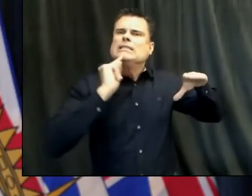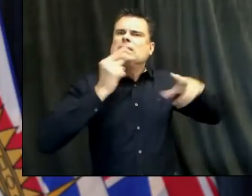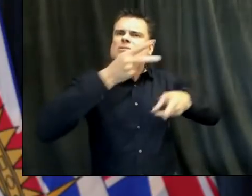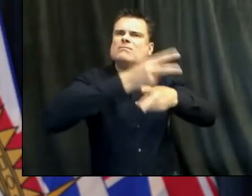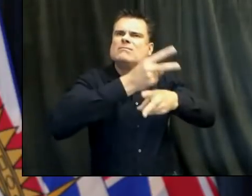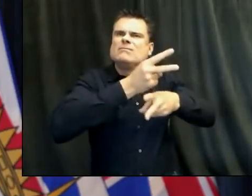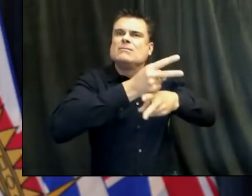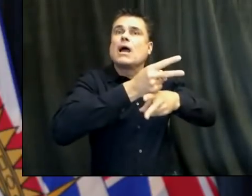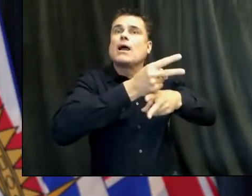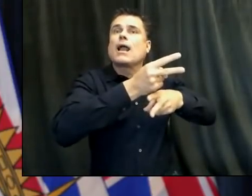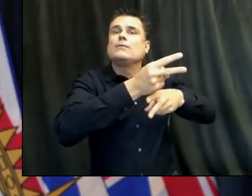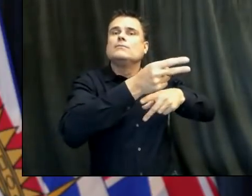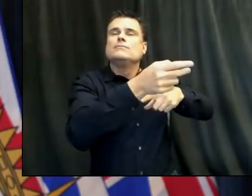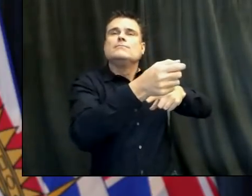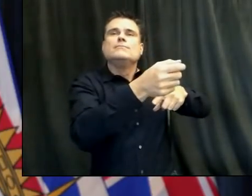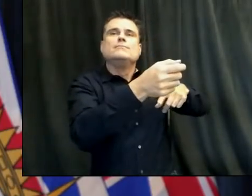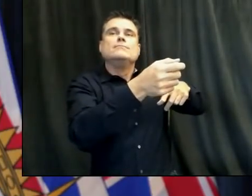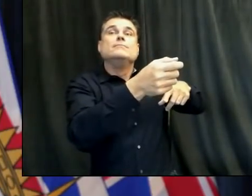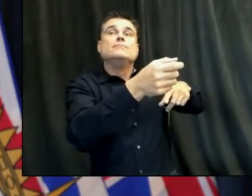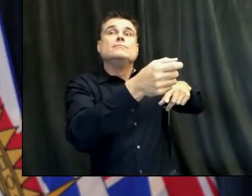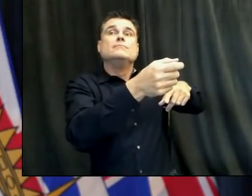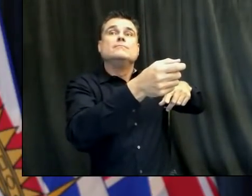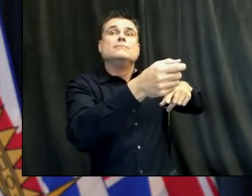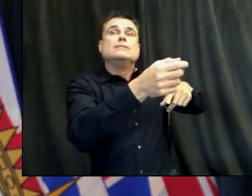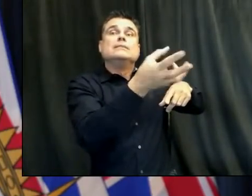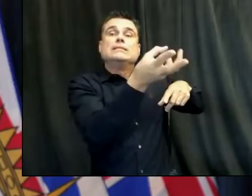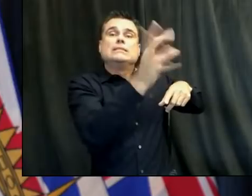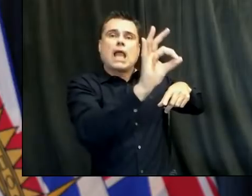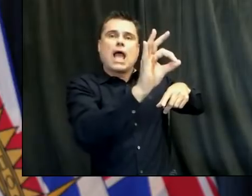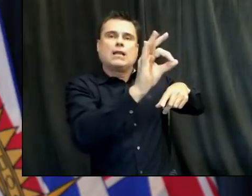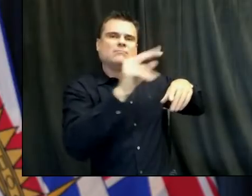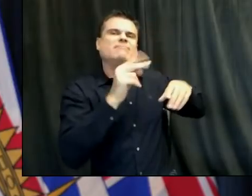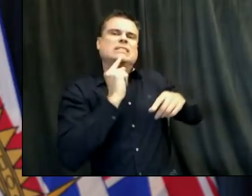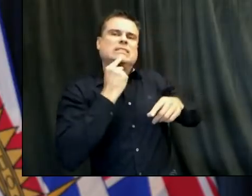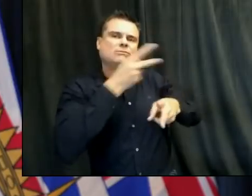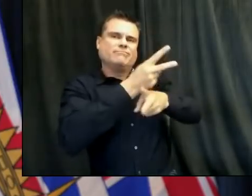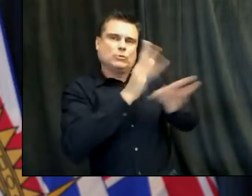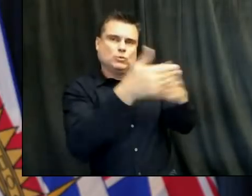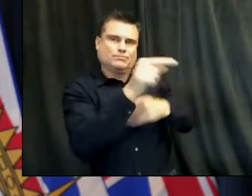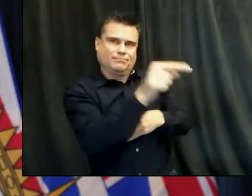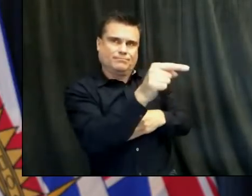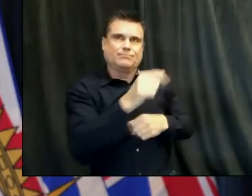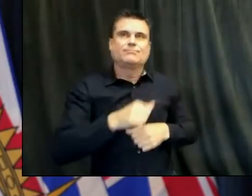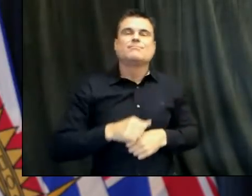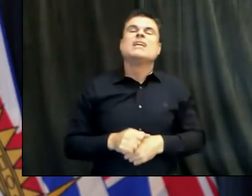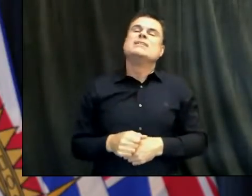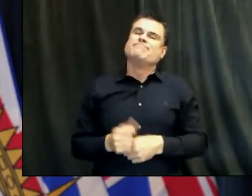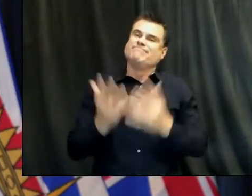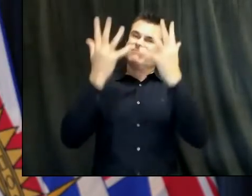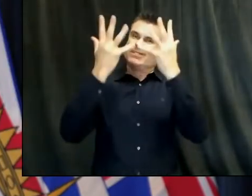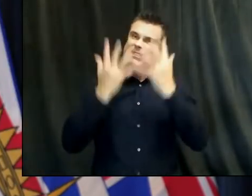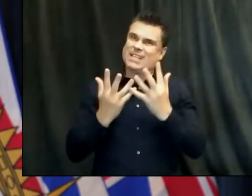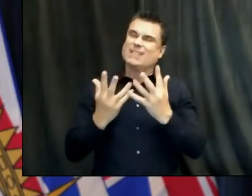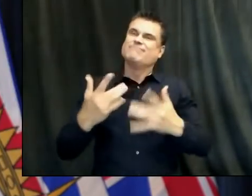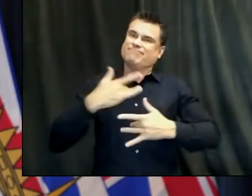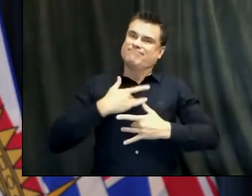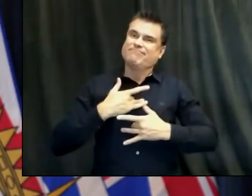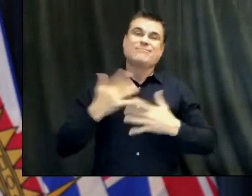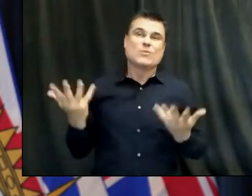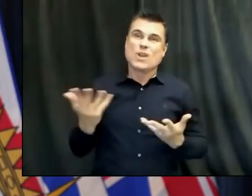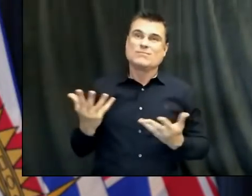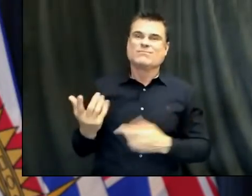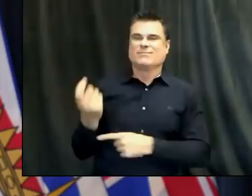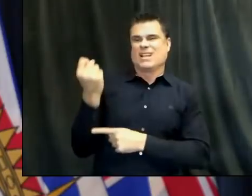in critical care or ICU. And sadly, again today, we have 11 new deaths to